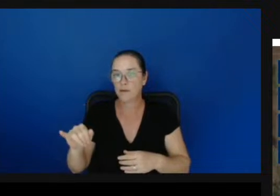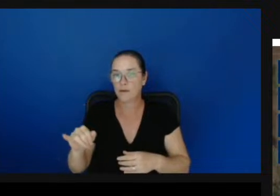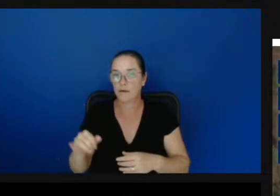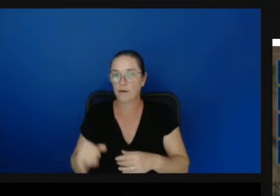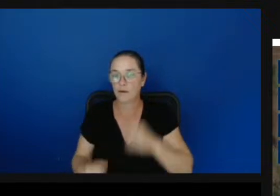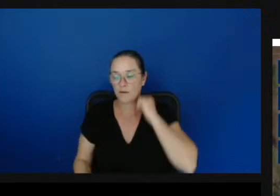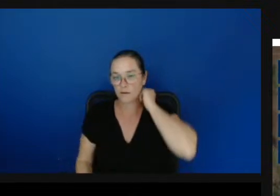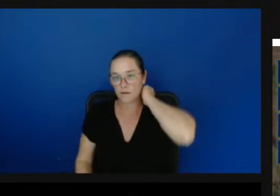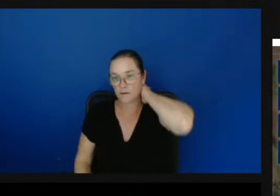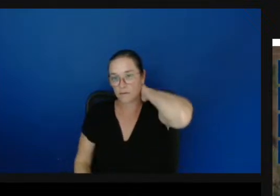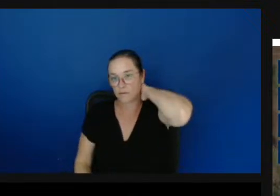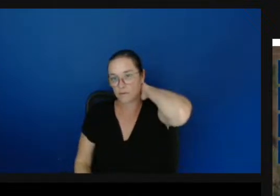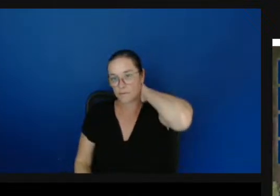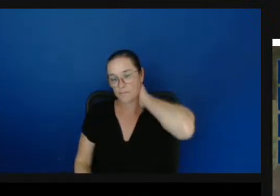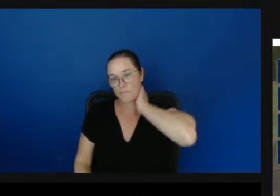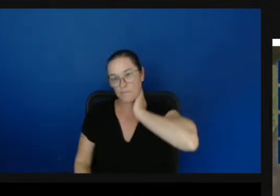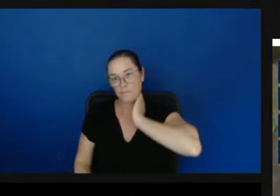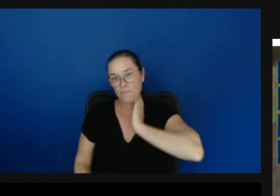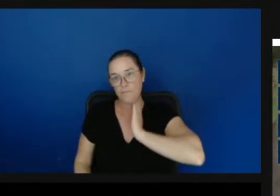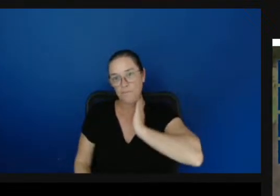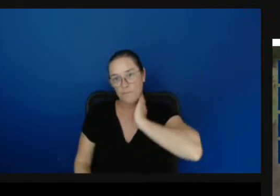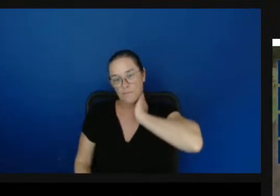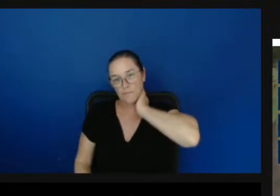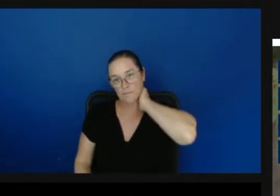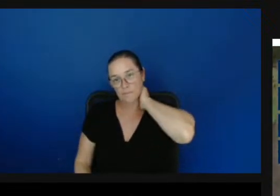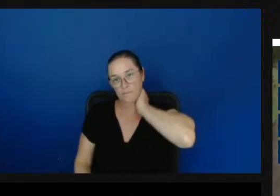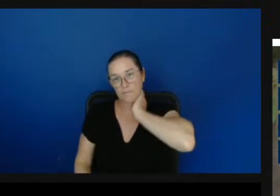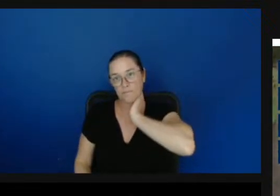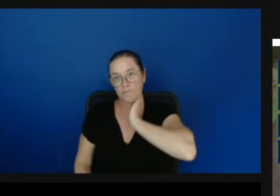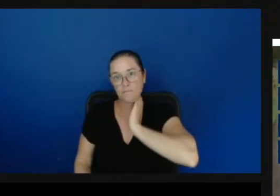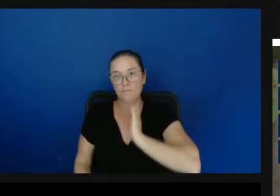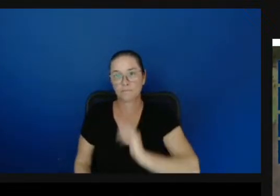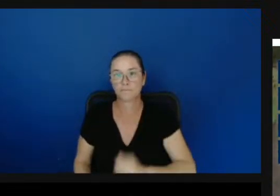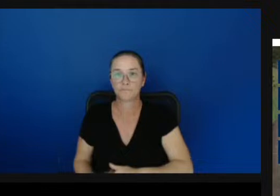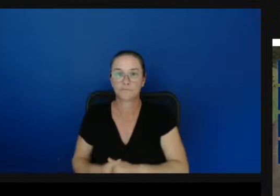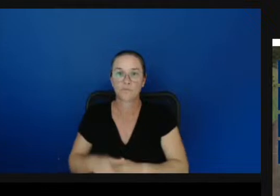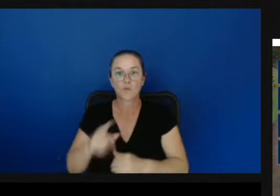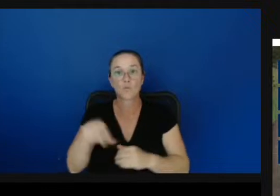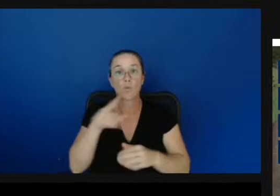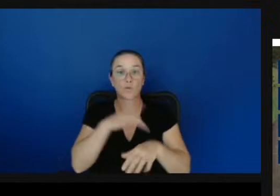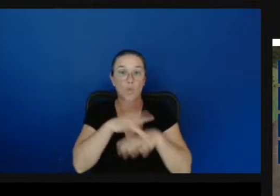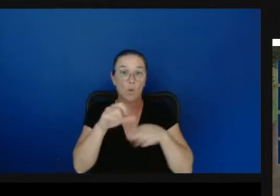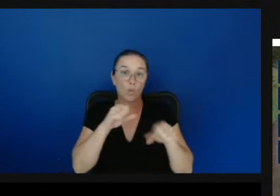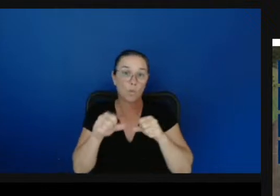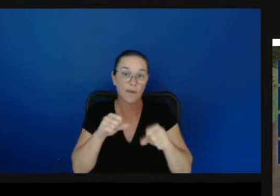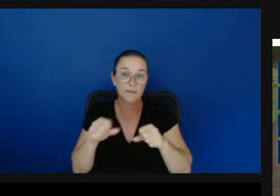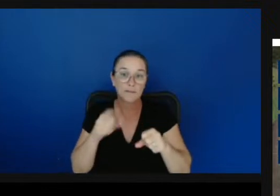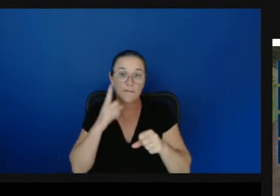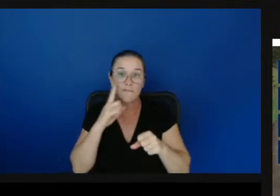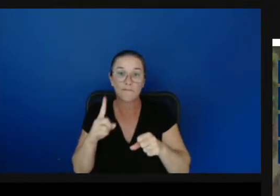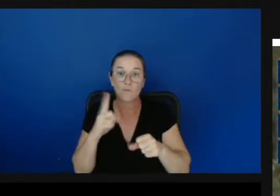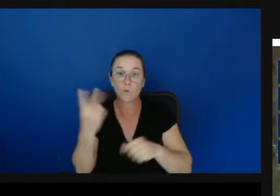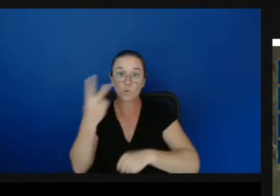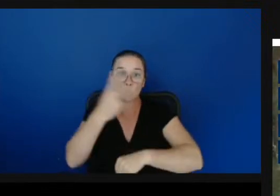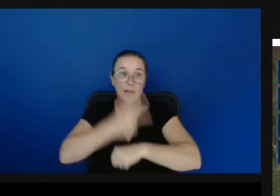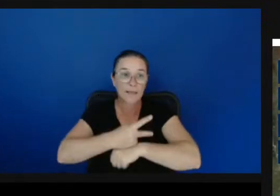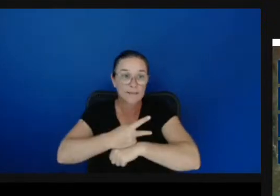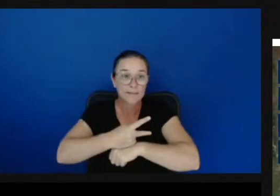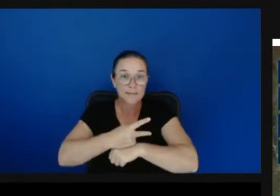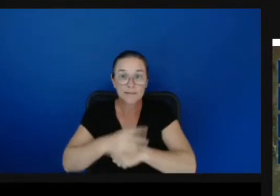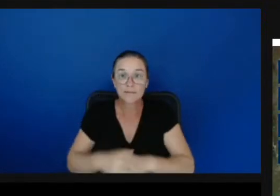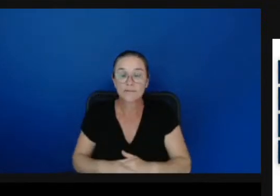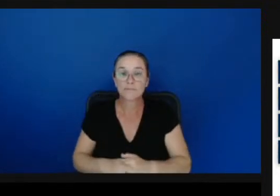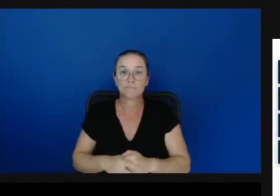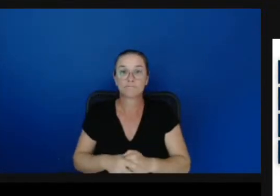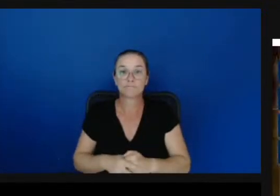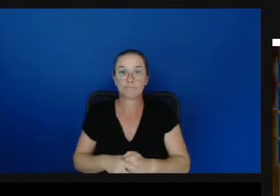mentioned are also showing signals all through there. So those are the earthquakes for the last 2 days.